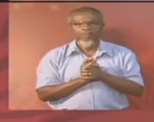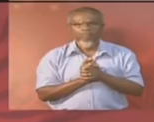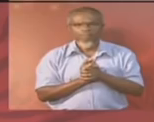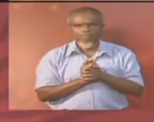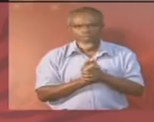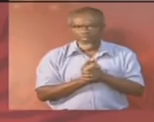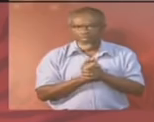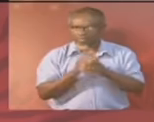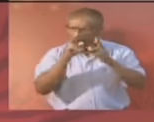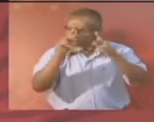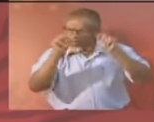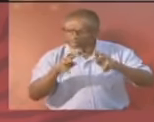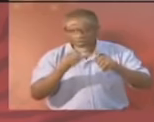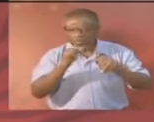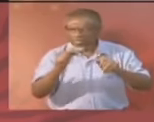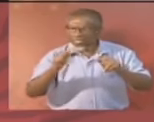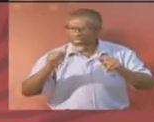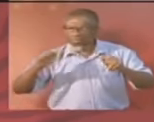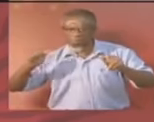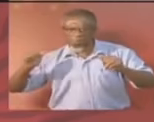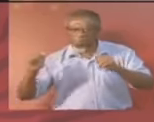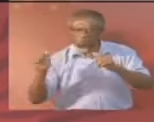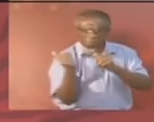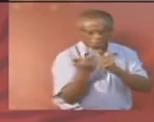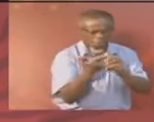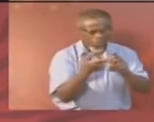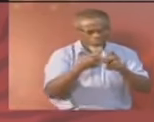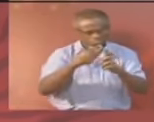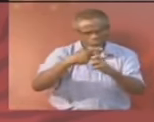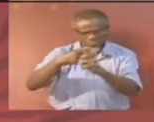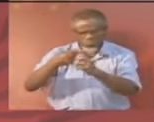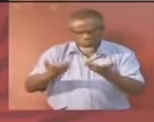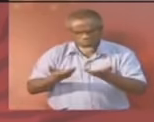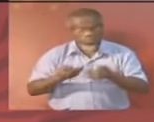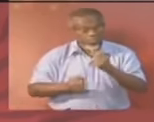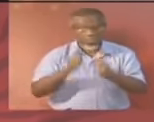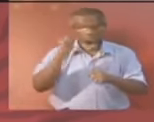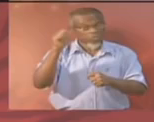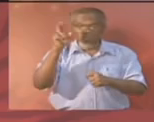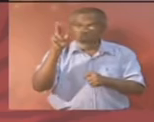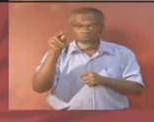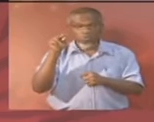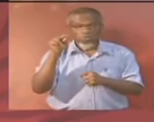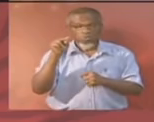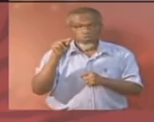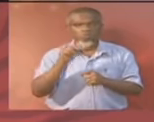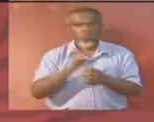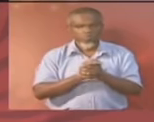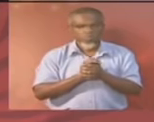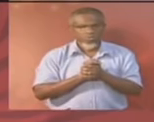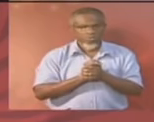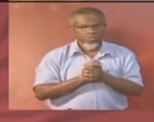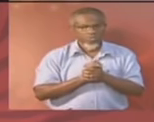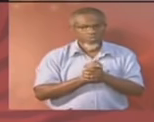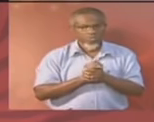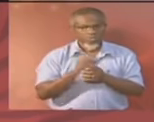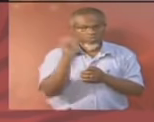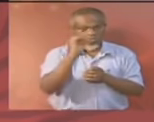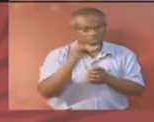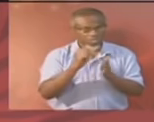are not representative of all the cases in Trinidad and Tobago. So it's not a random sample. So those percentages I